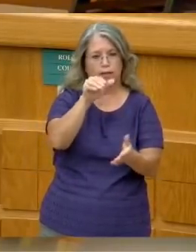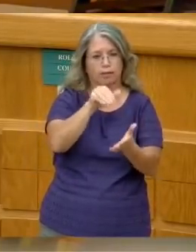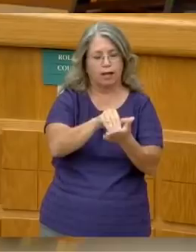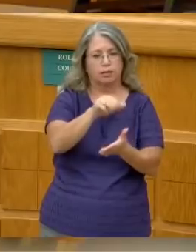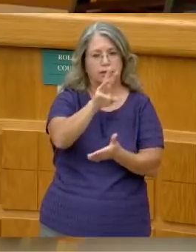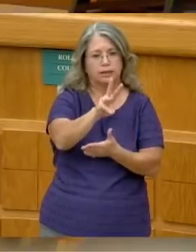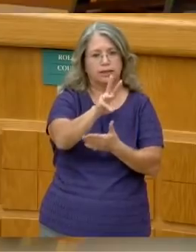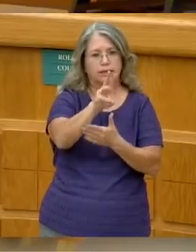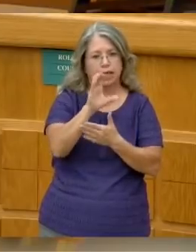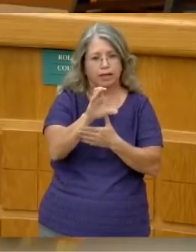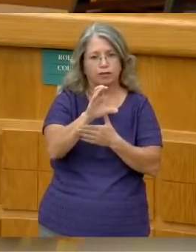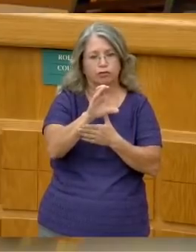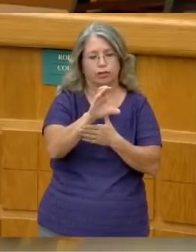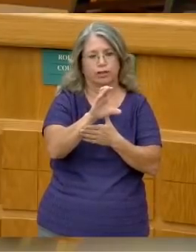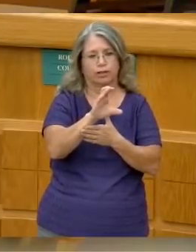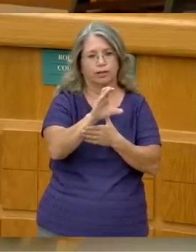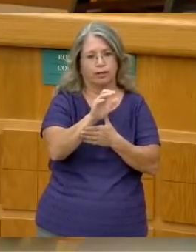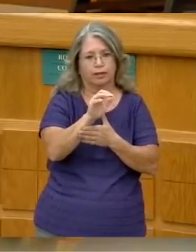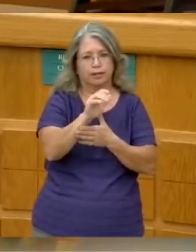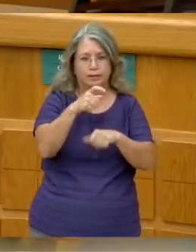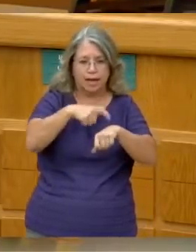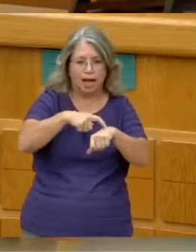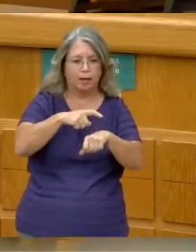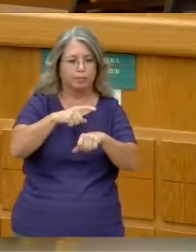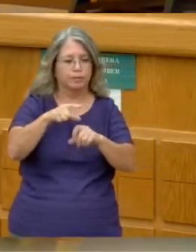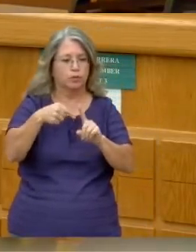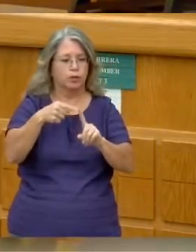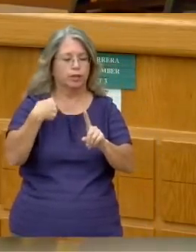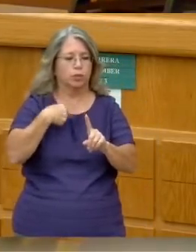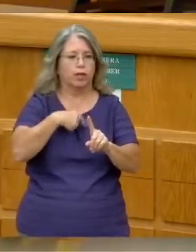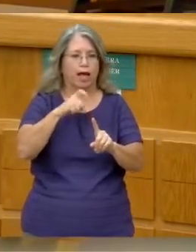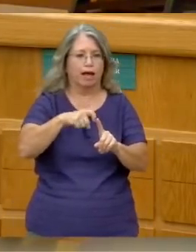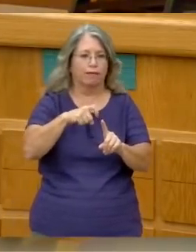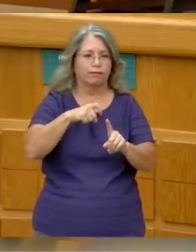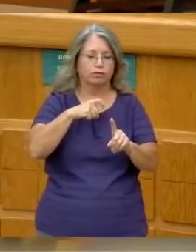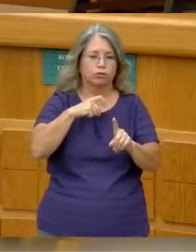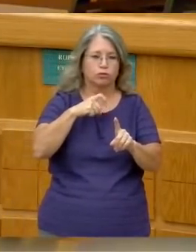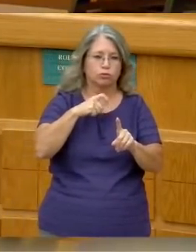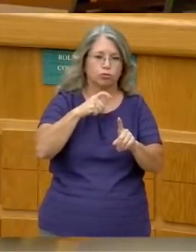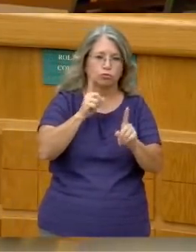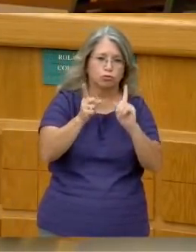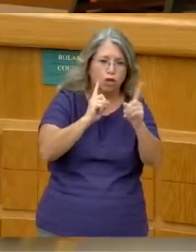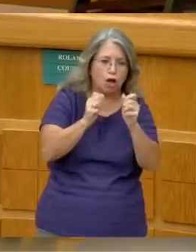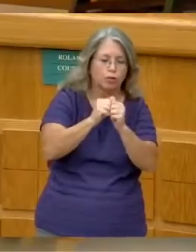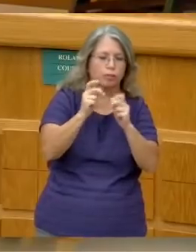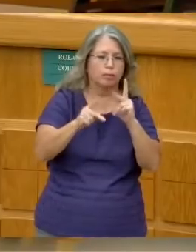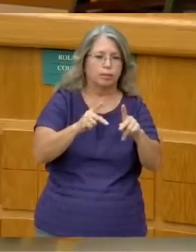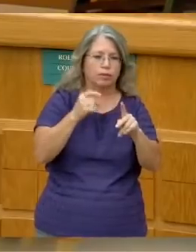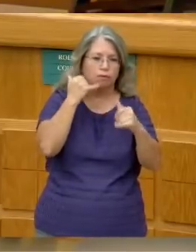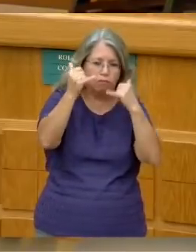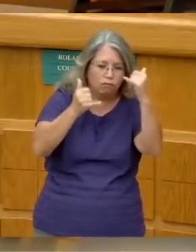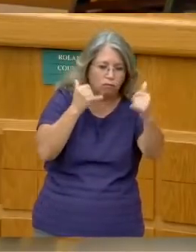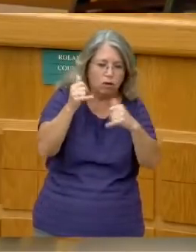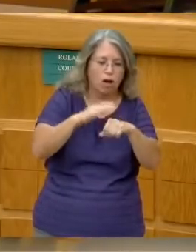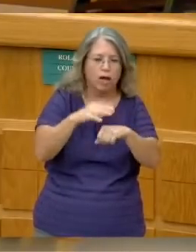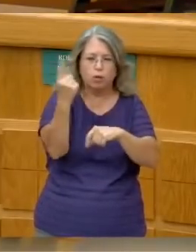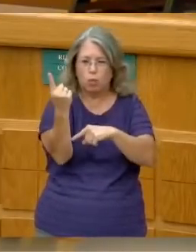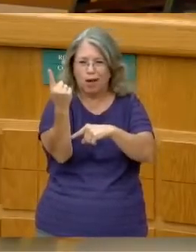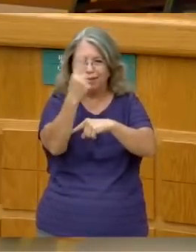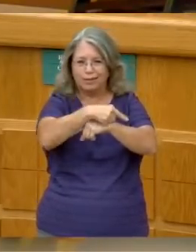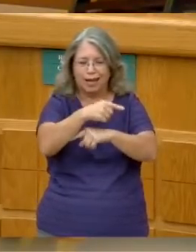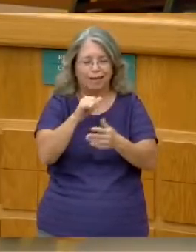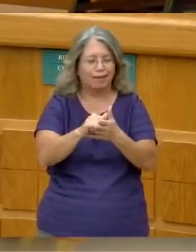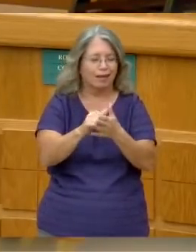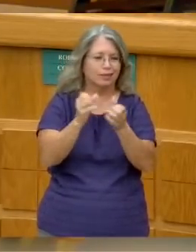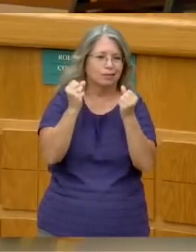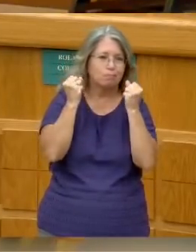cases that we're having to talk to people on one day. That is an excessive number of phone